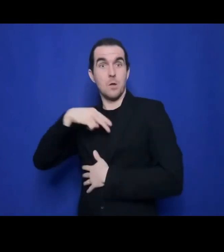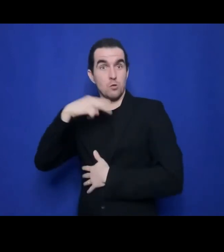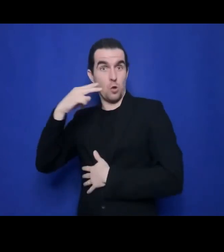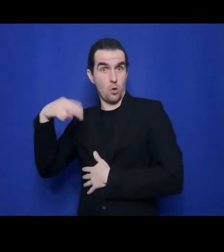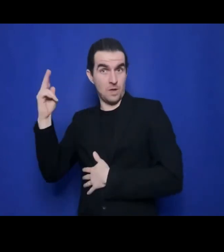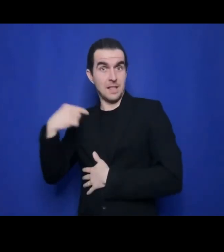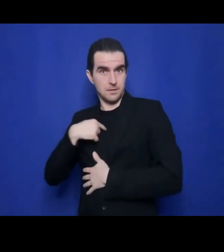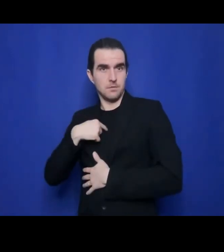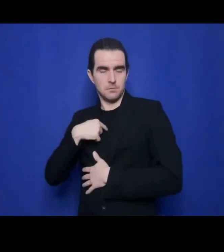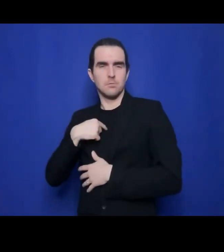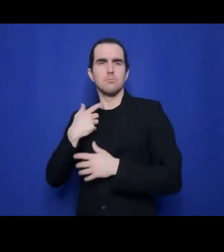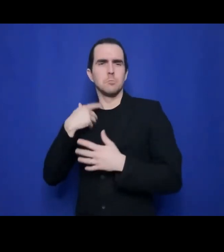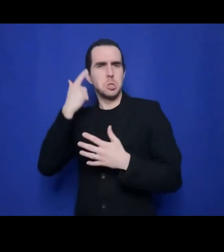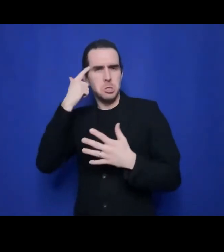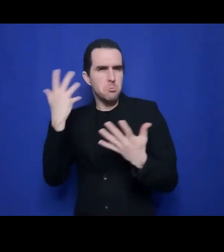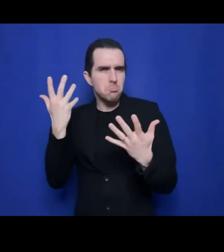everyone?